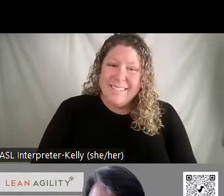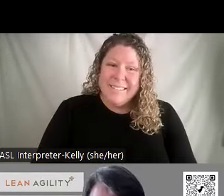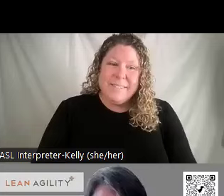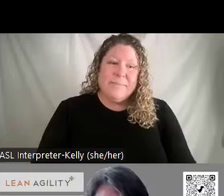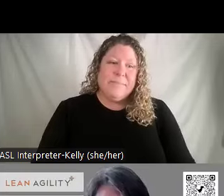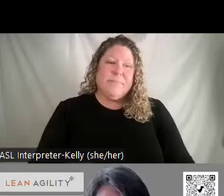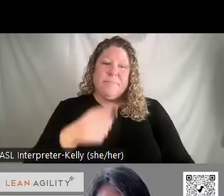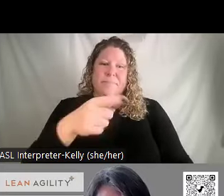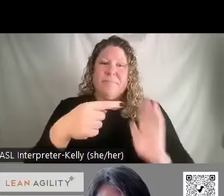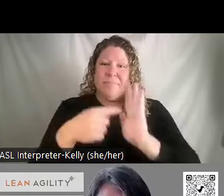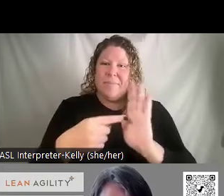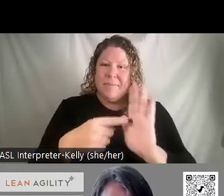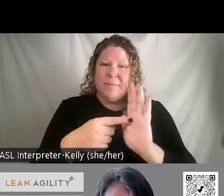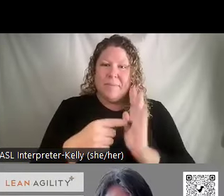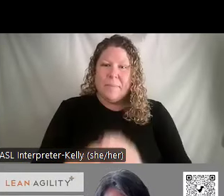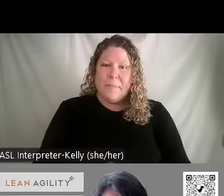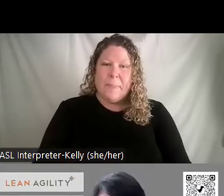really realizing what